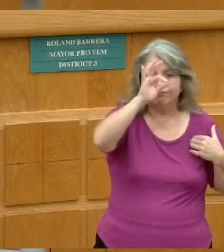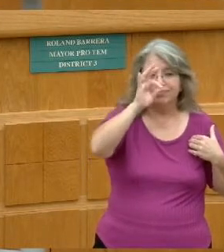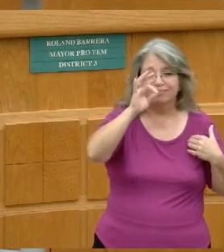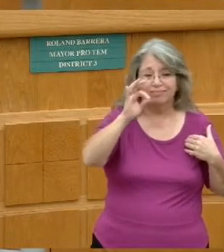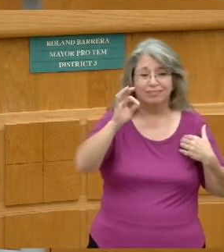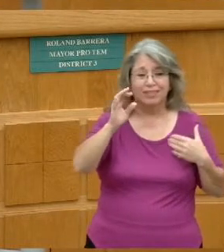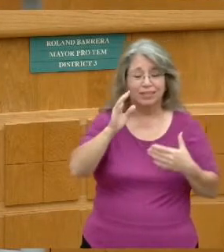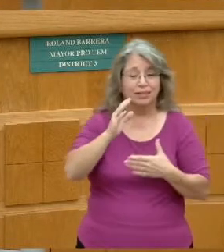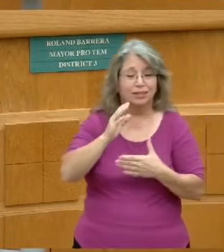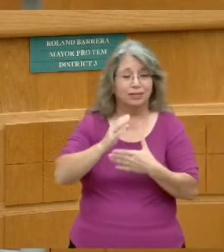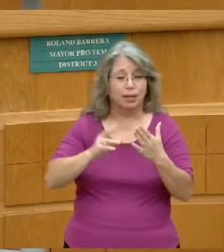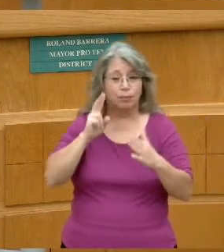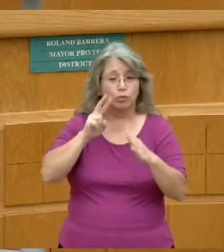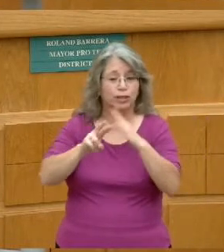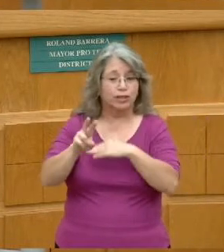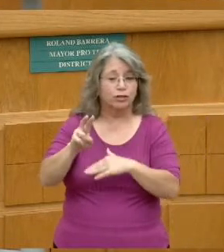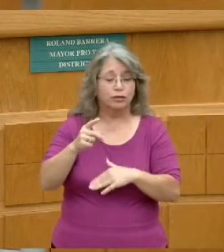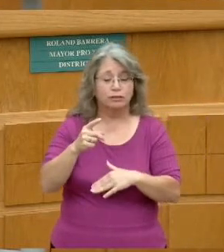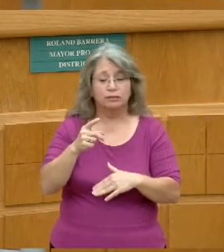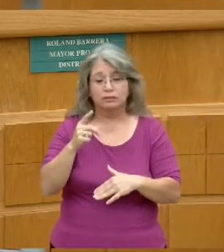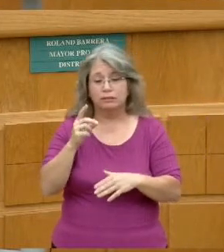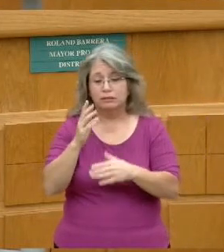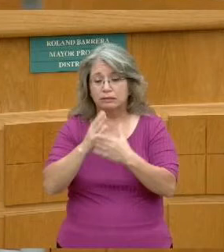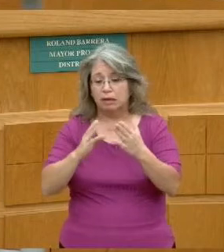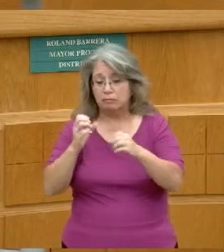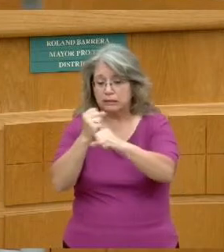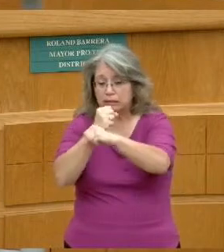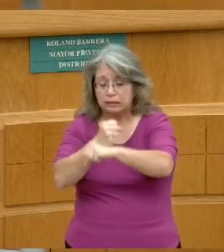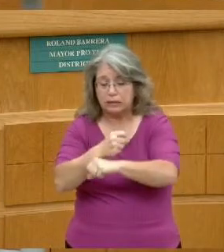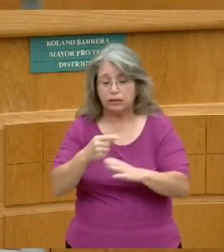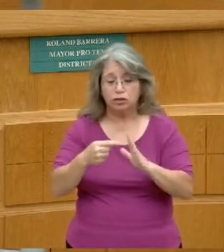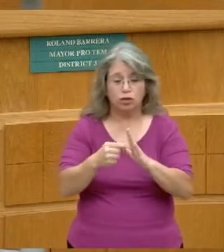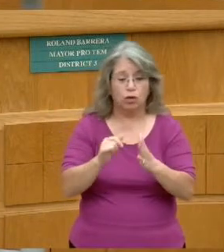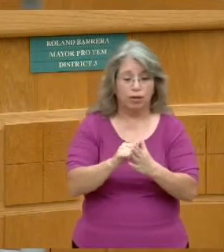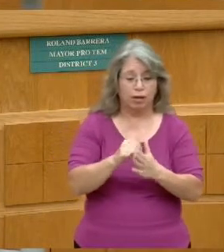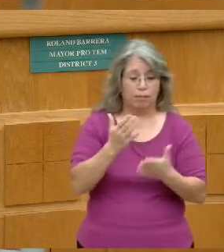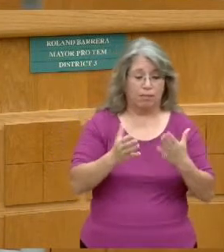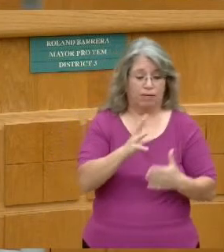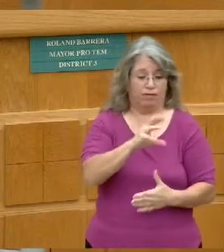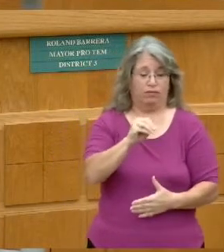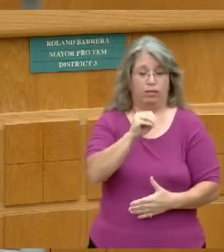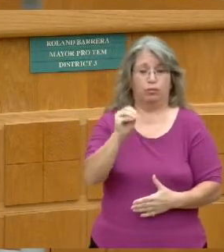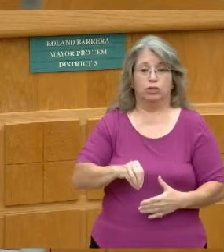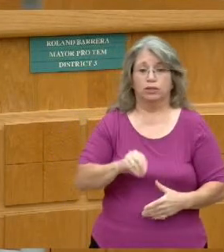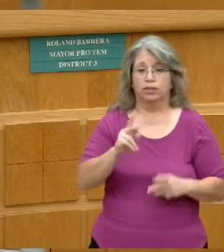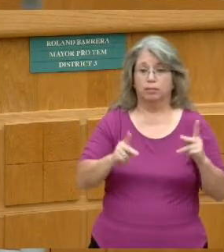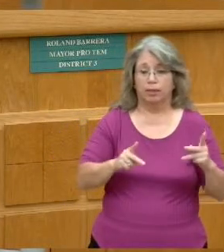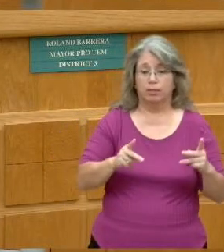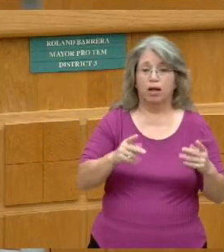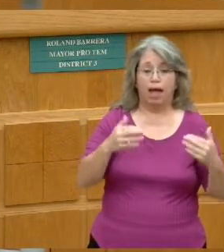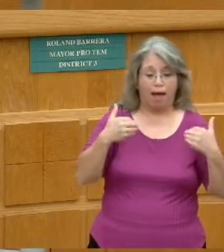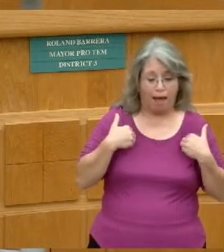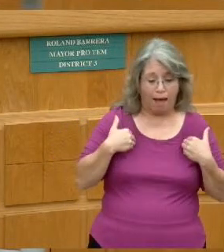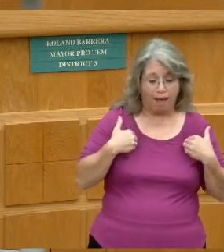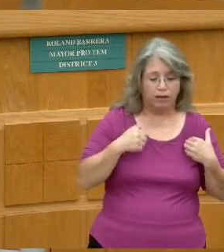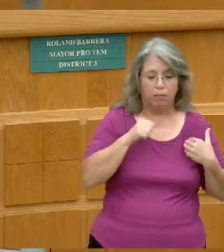you might not know you have it. And there are studies out there that show that those people are still contagious. And